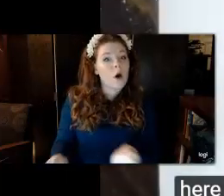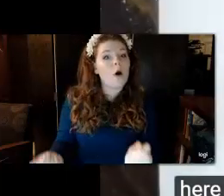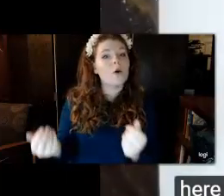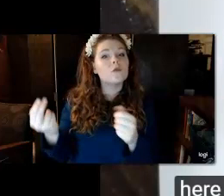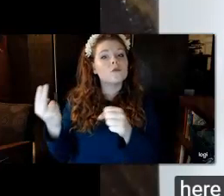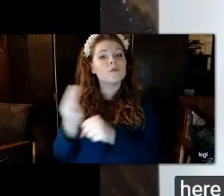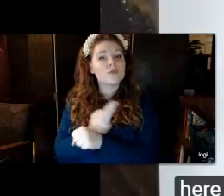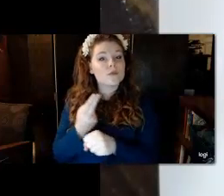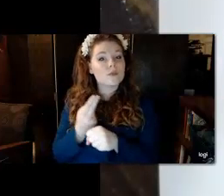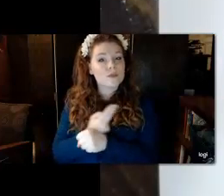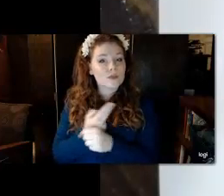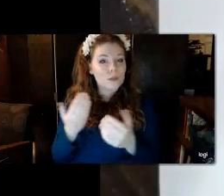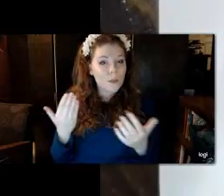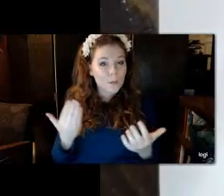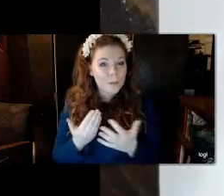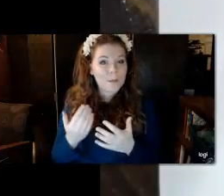using